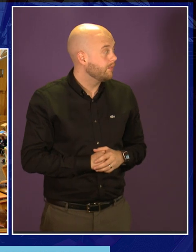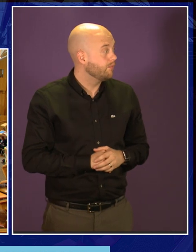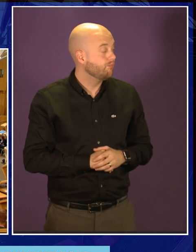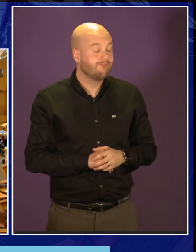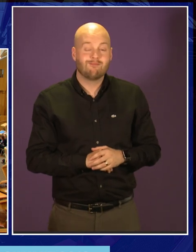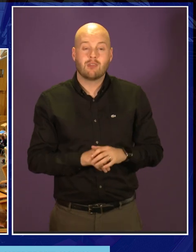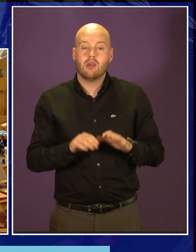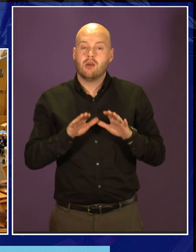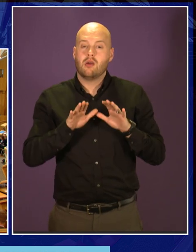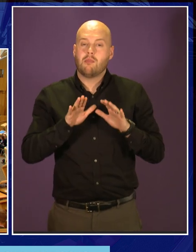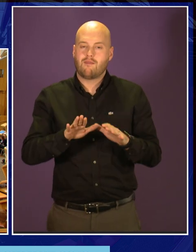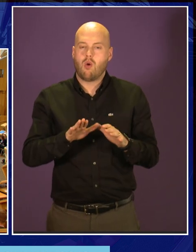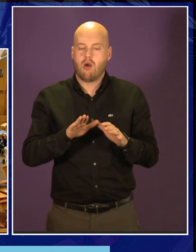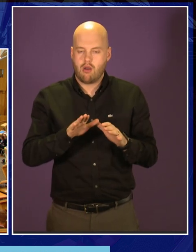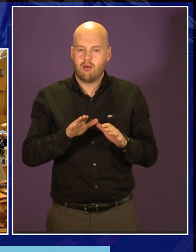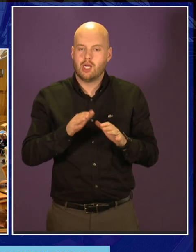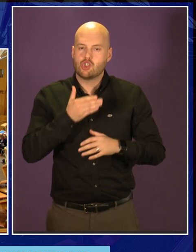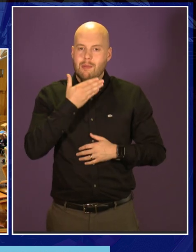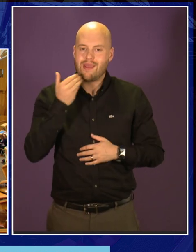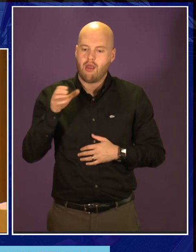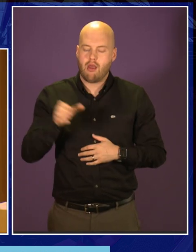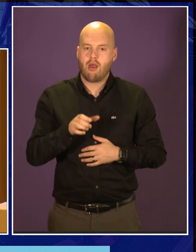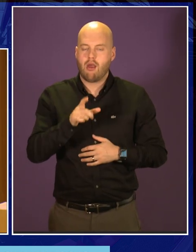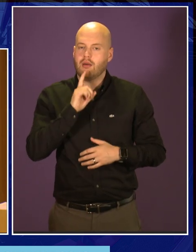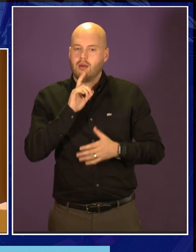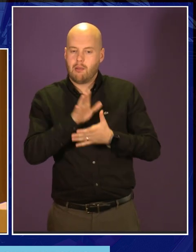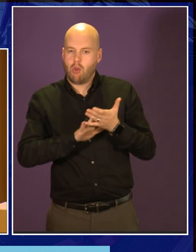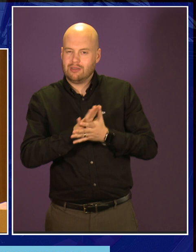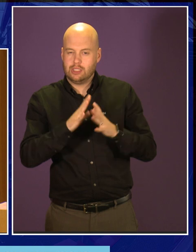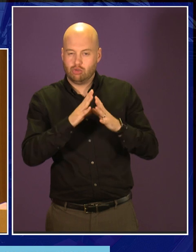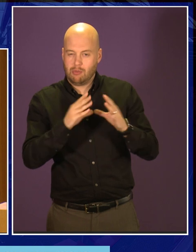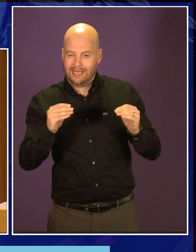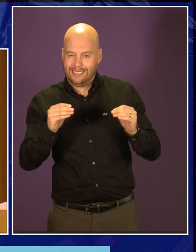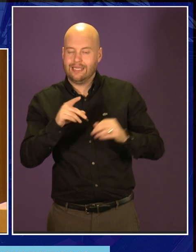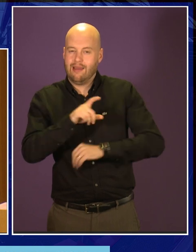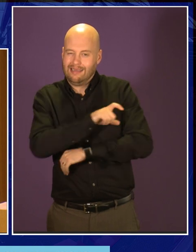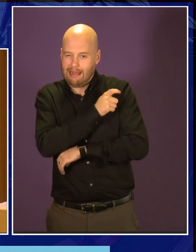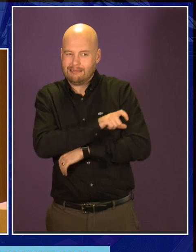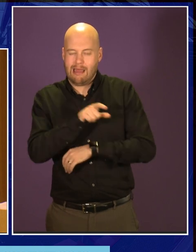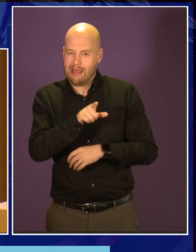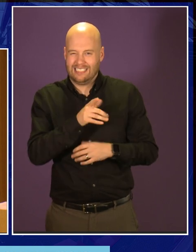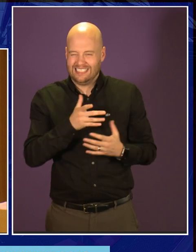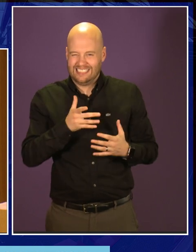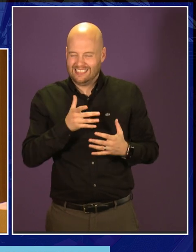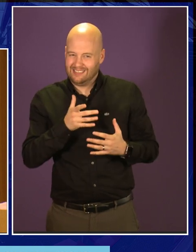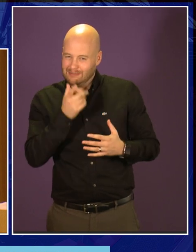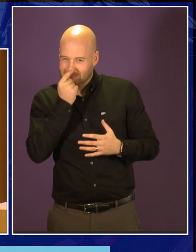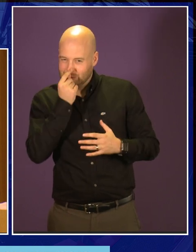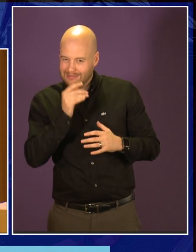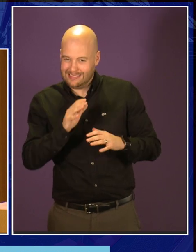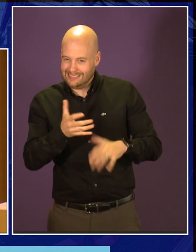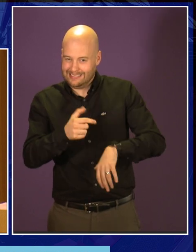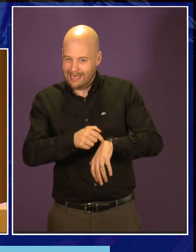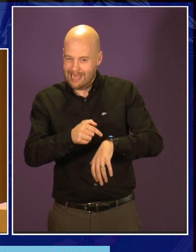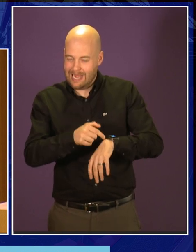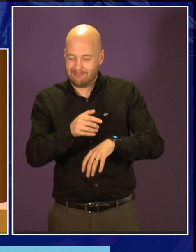Before I call Jamaica, just my apologies possibly to Romania and Canada. I'm not sure we've got time to call either. Maybe you'll get a few words if you wish to,